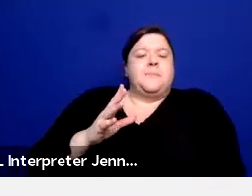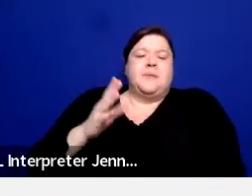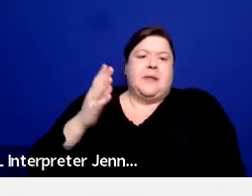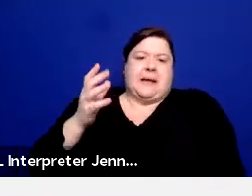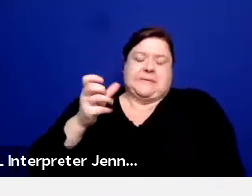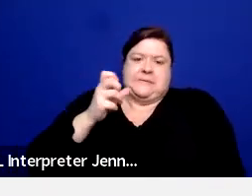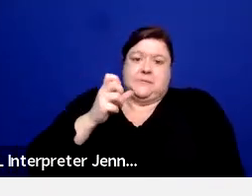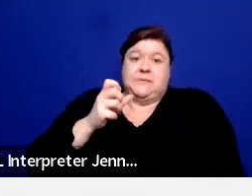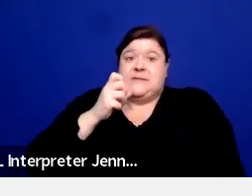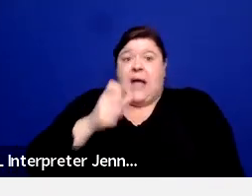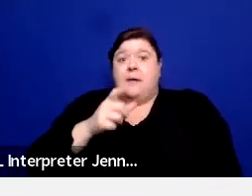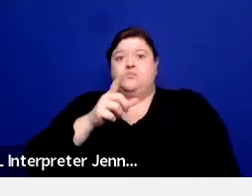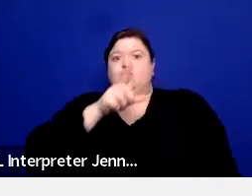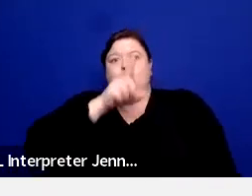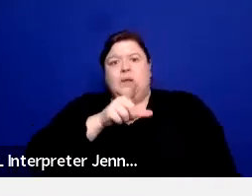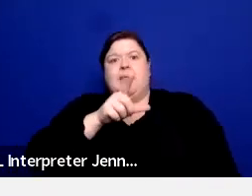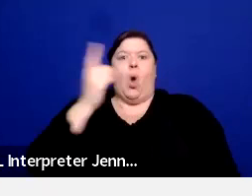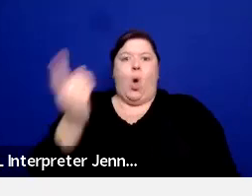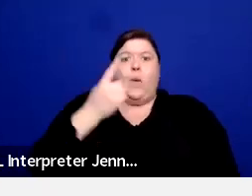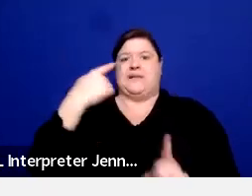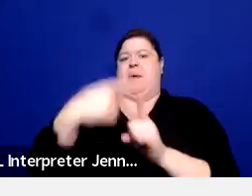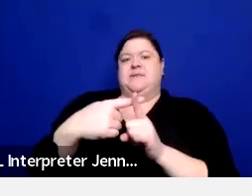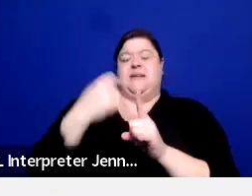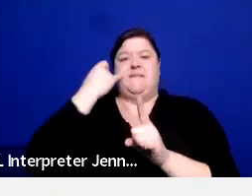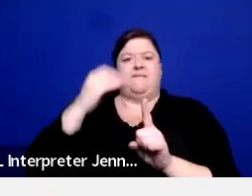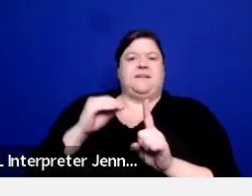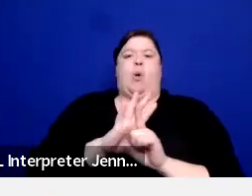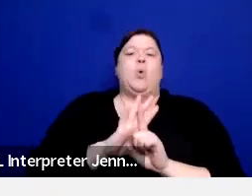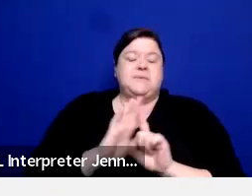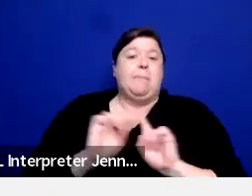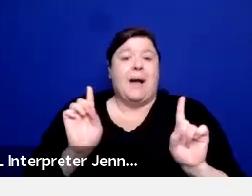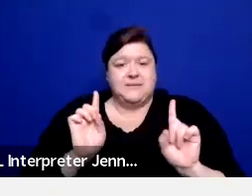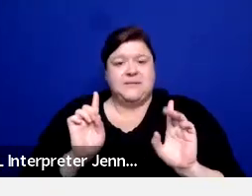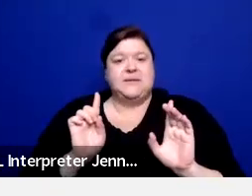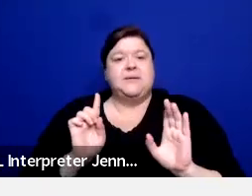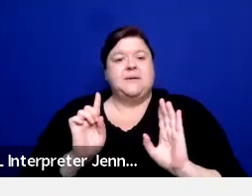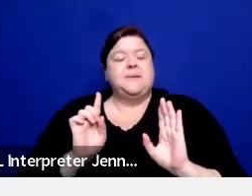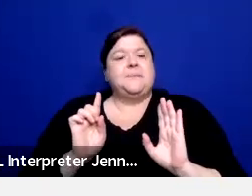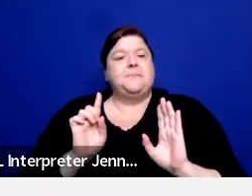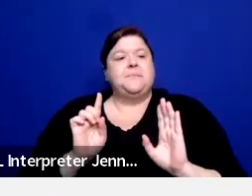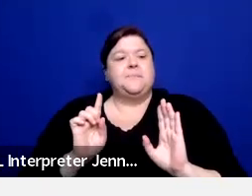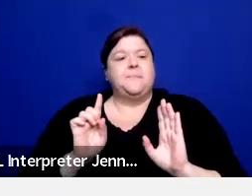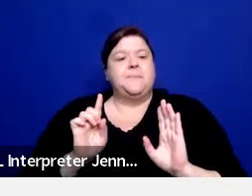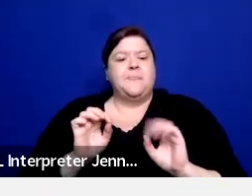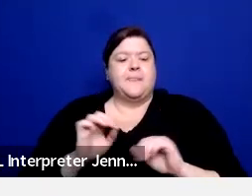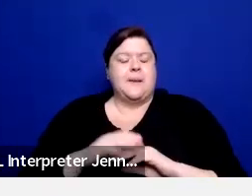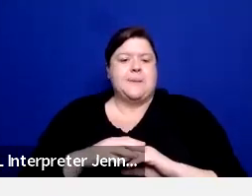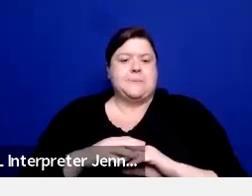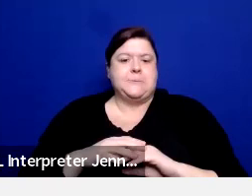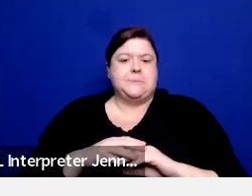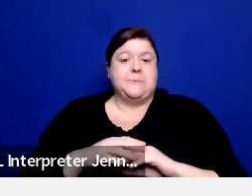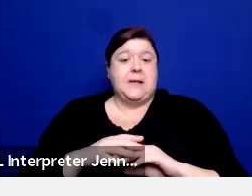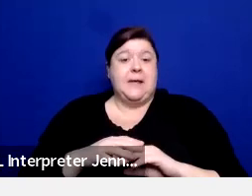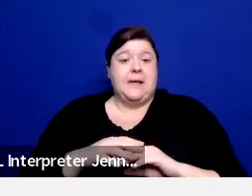you will get COVID. And so bringing back staff who are in quarantine earlier can be an effective